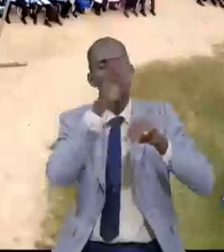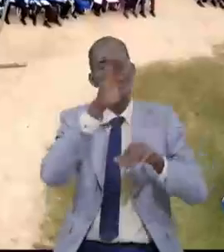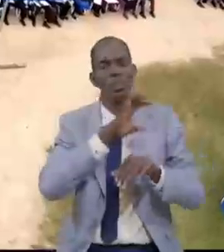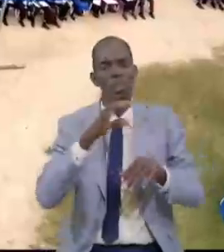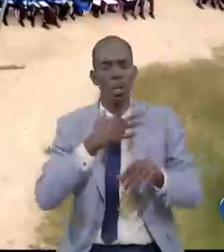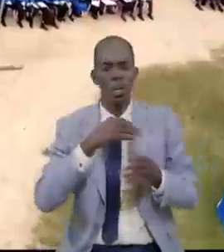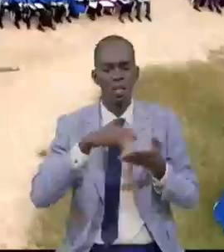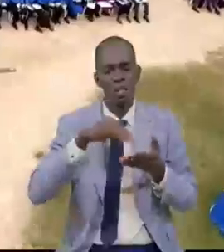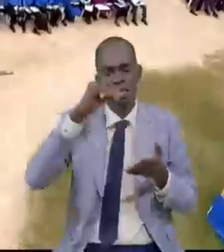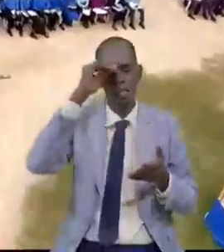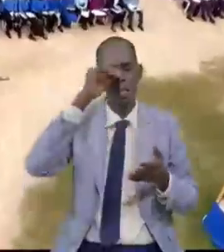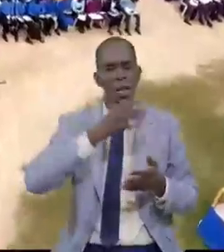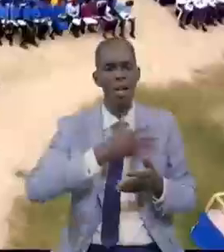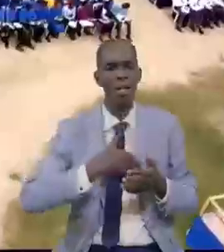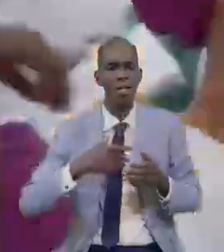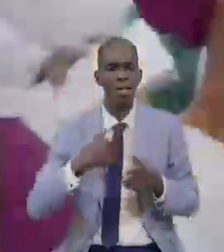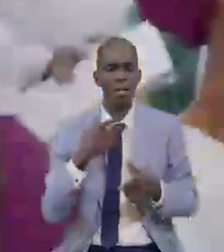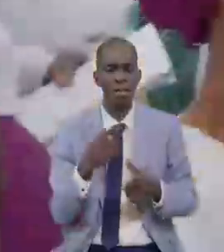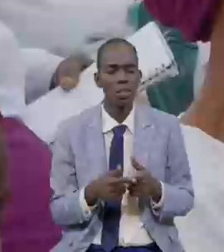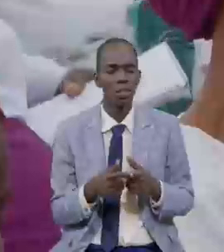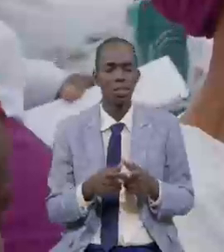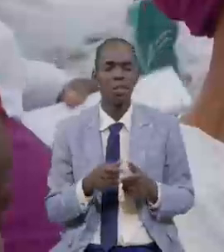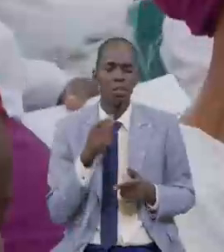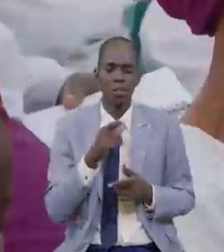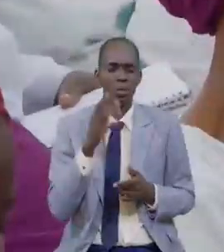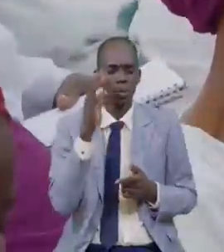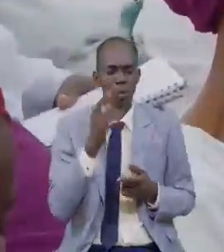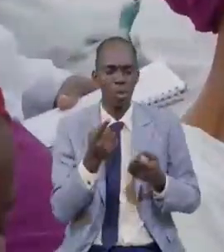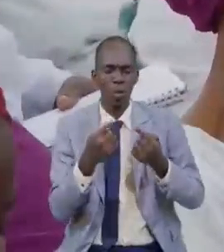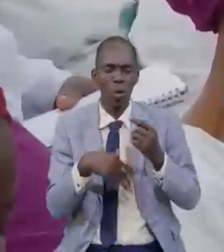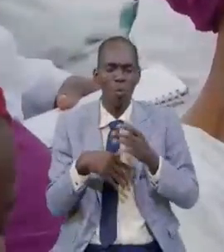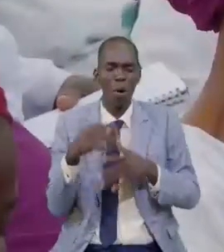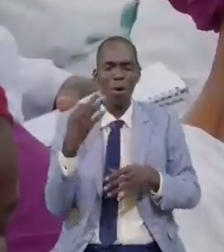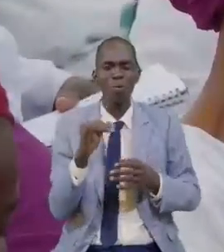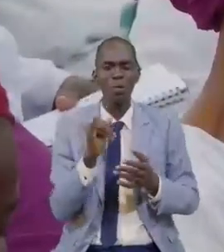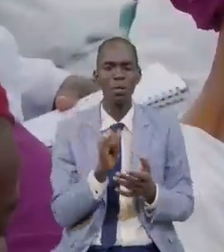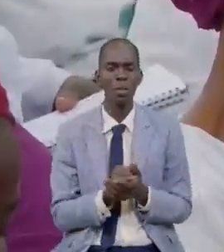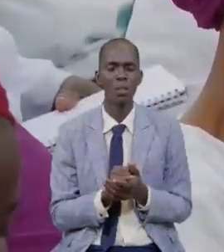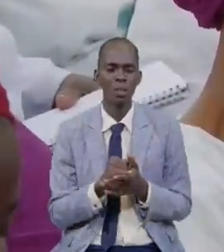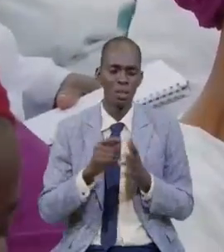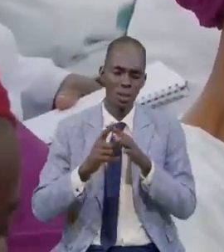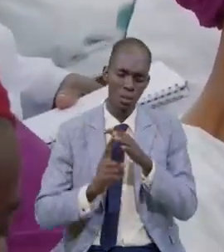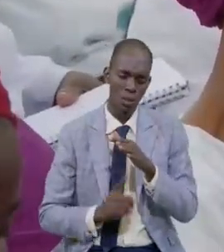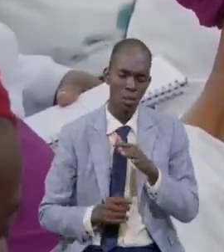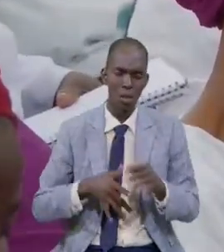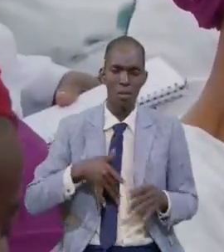then you'll come out of that sinking feeling in Jesus' name.